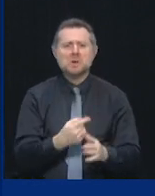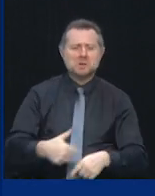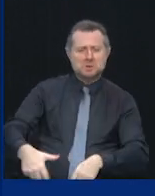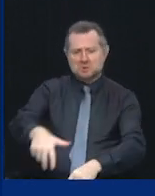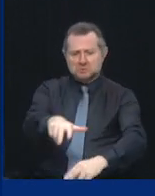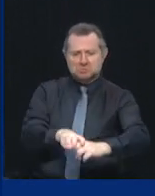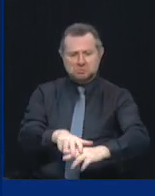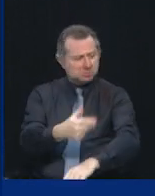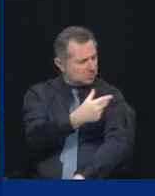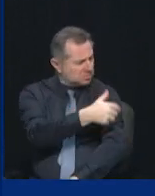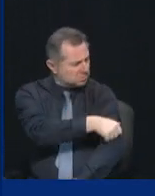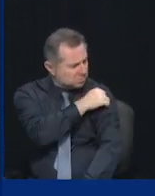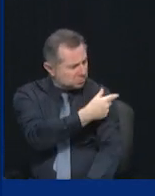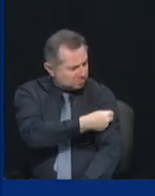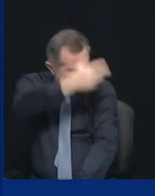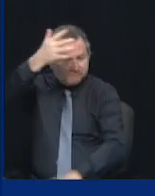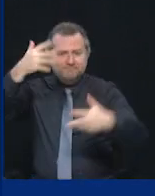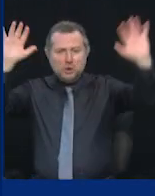vaccination.